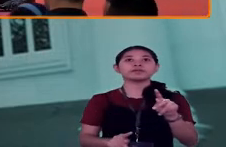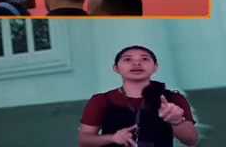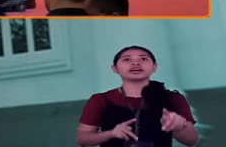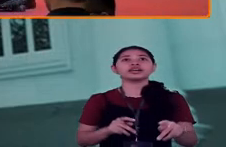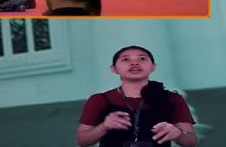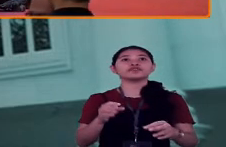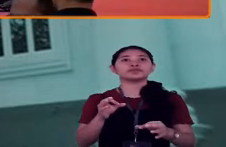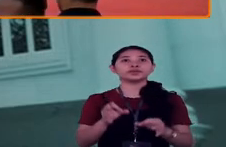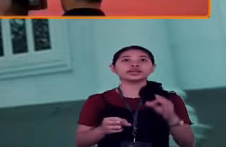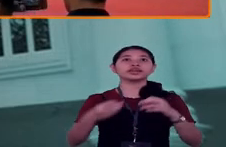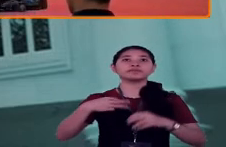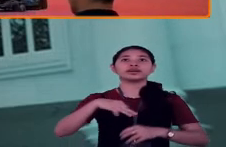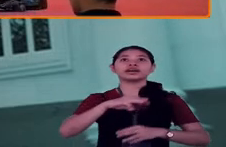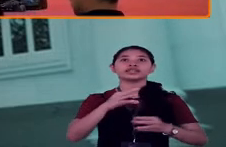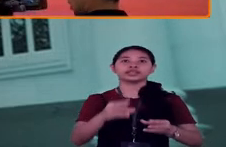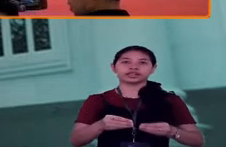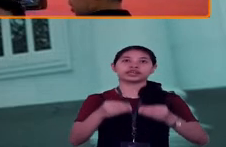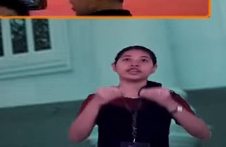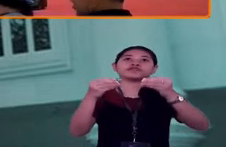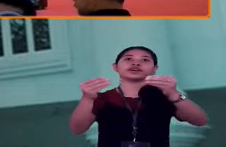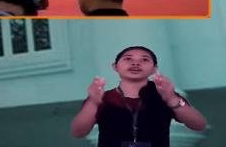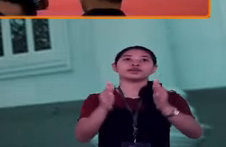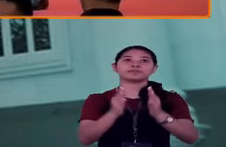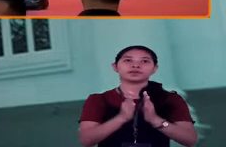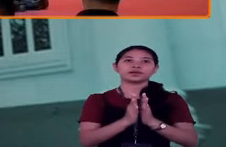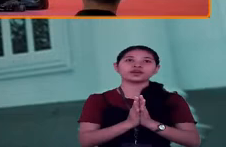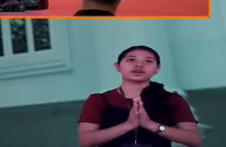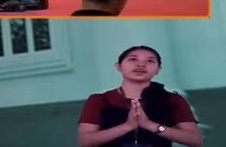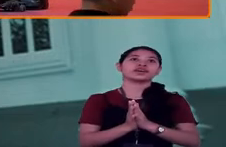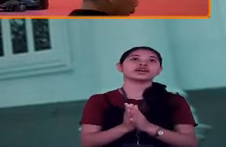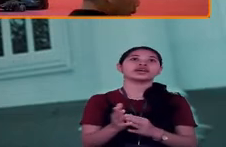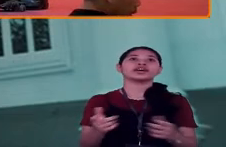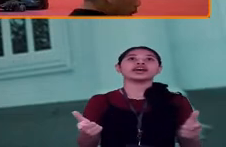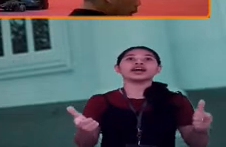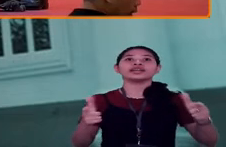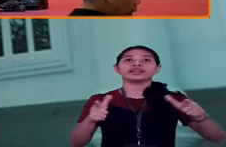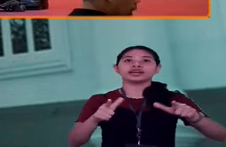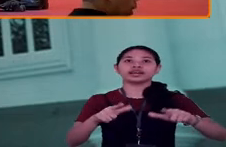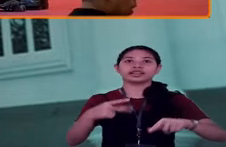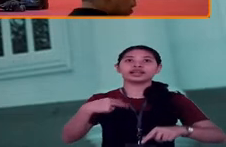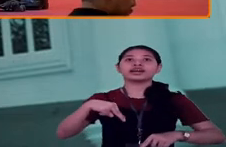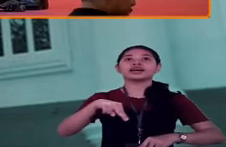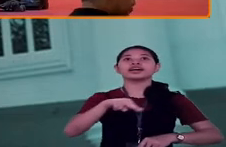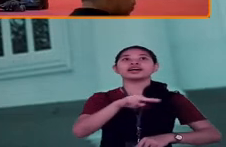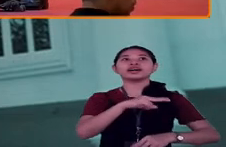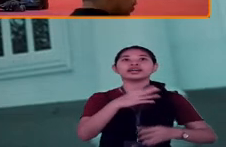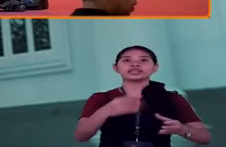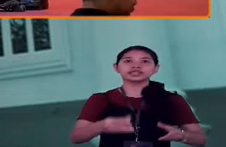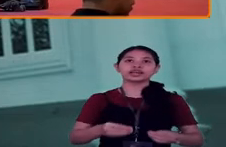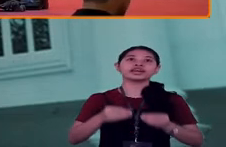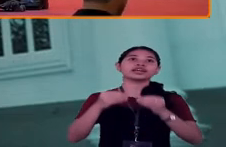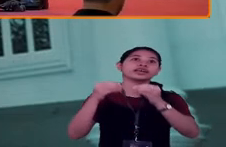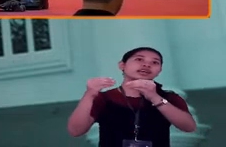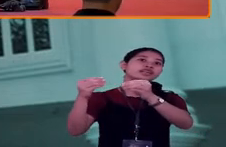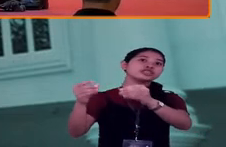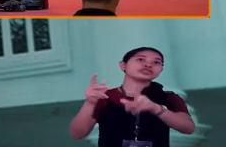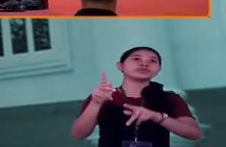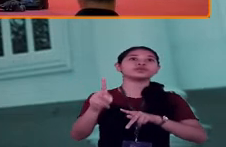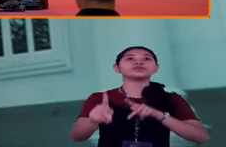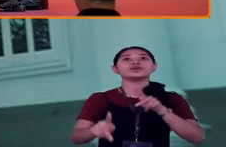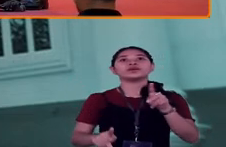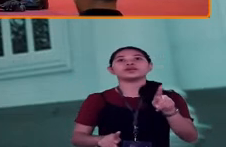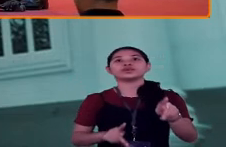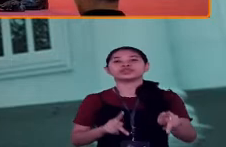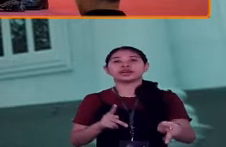teach them if we but give and pray. Then let us take